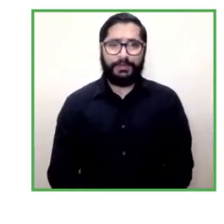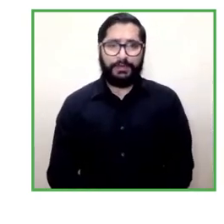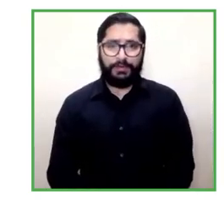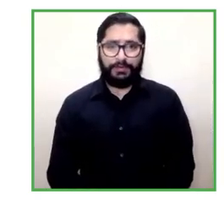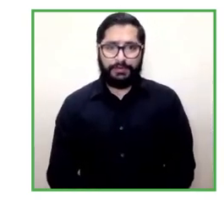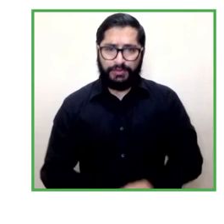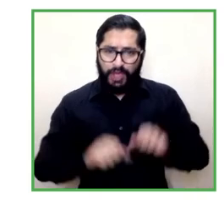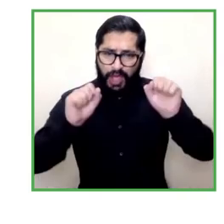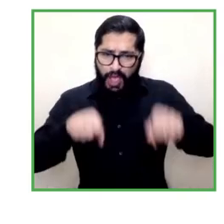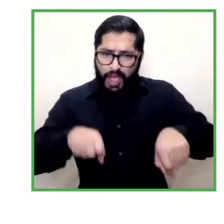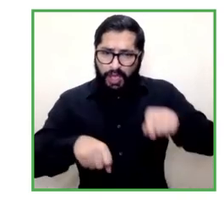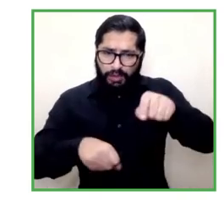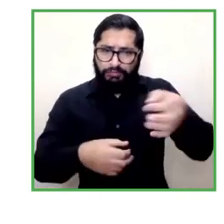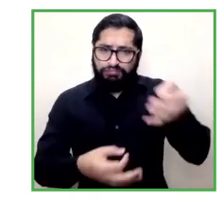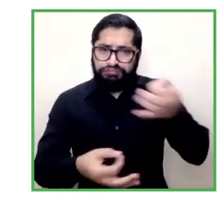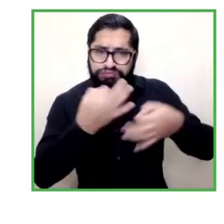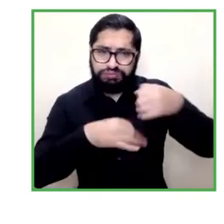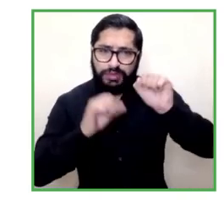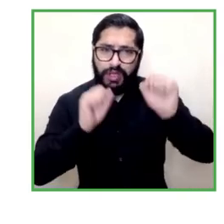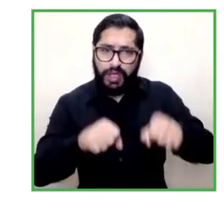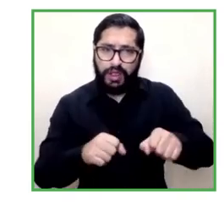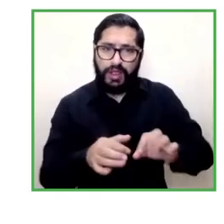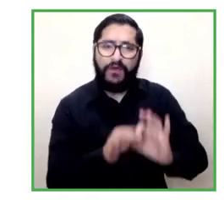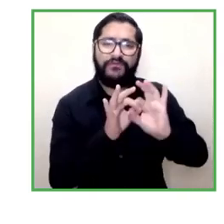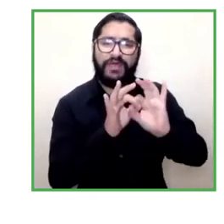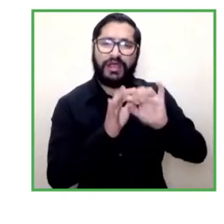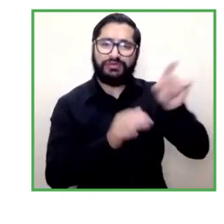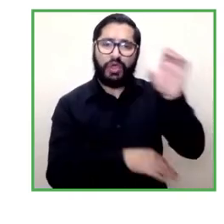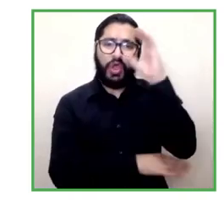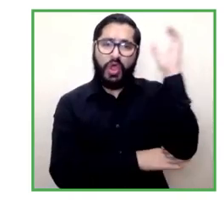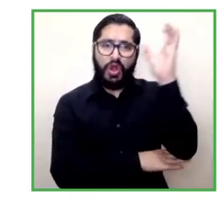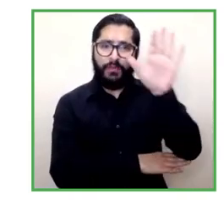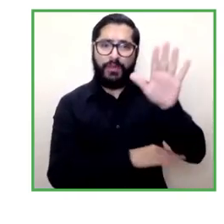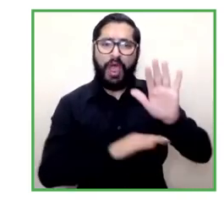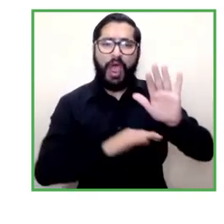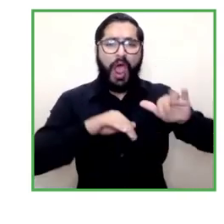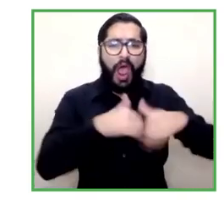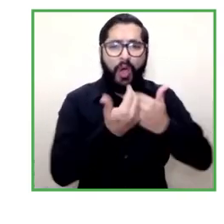maybe you can tell us how you expect FENASCOL to grow.